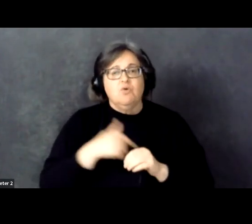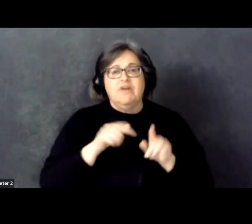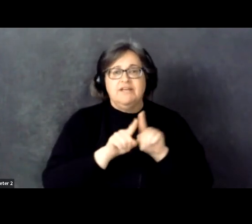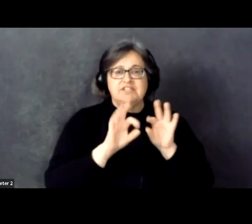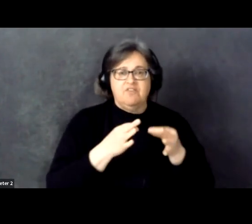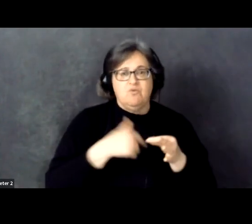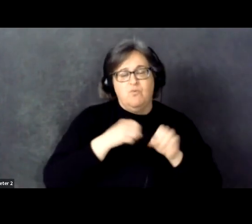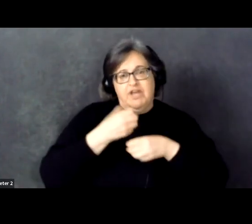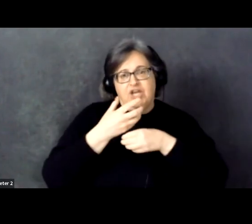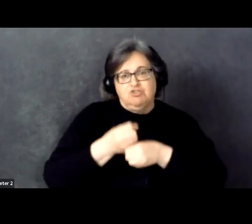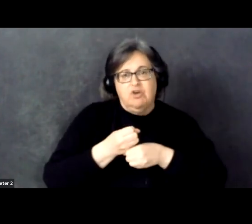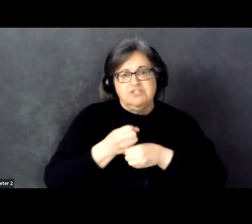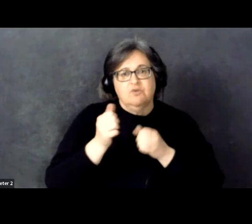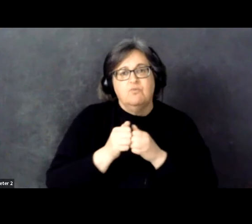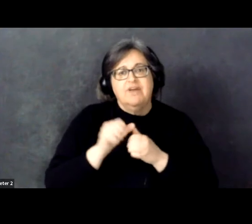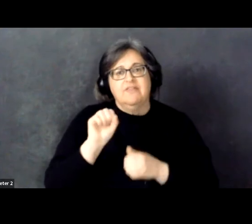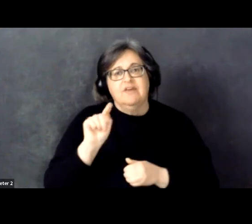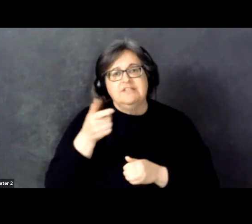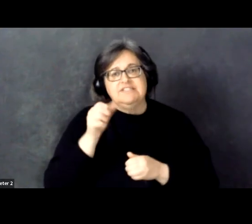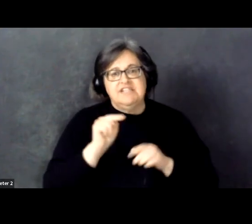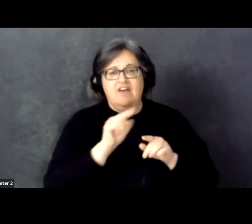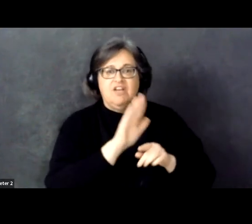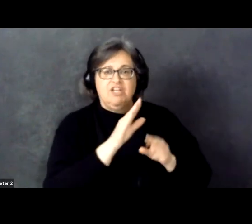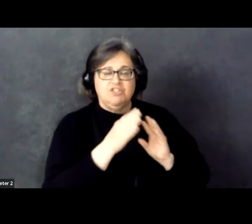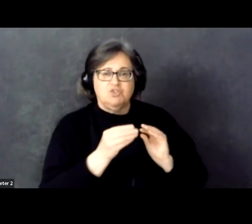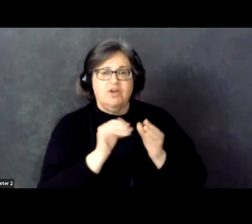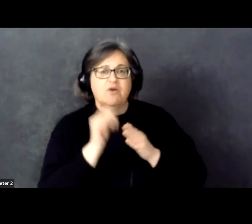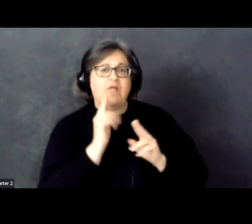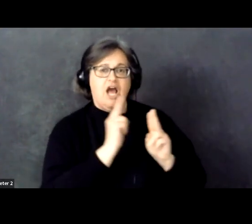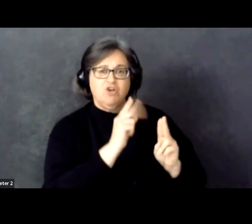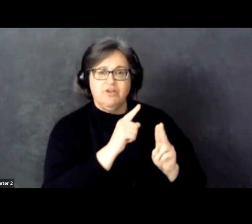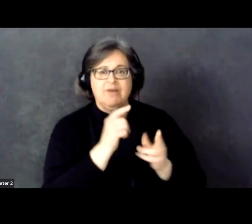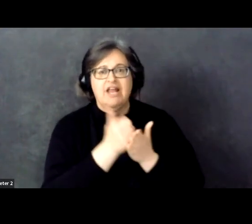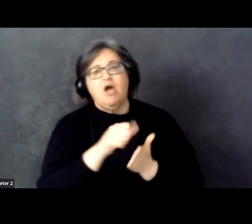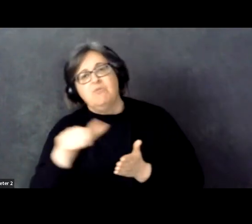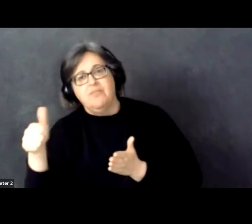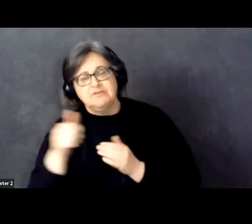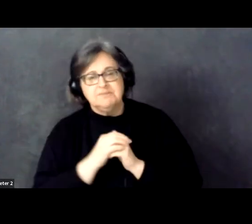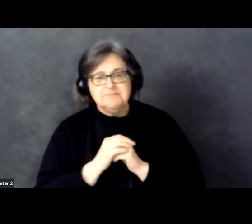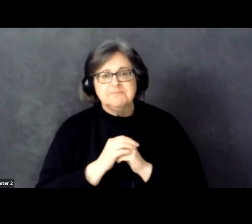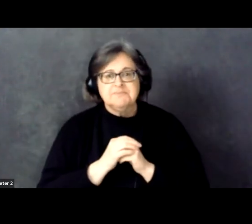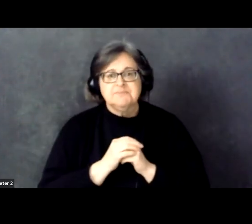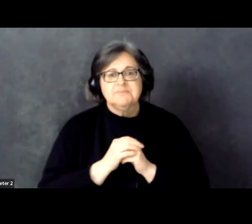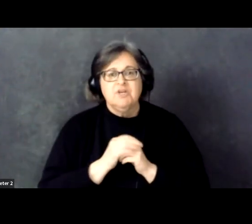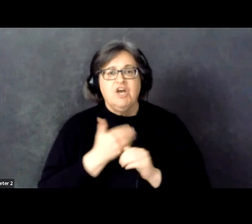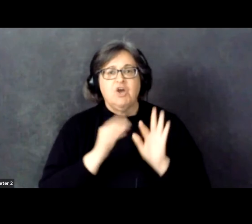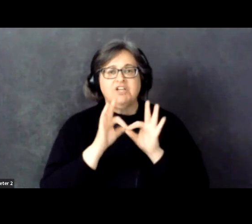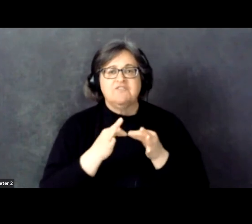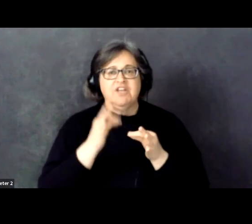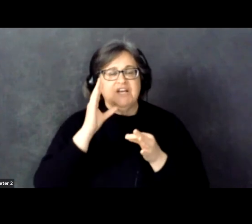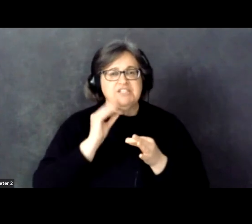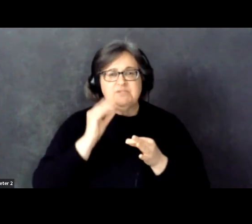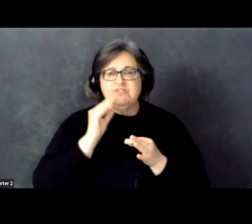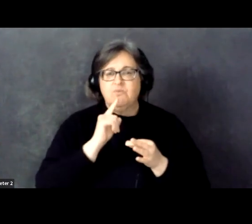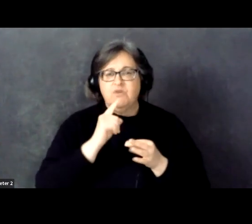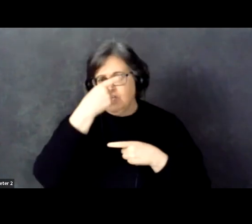that we can trust them with Stefan's story in a way that would honor him and help others. Our family experienced a very